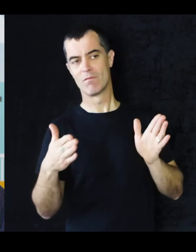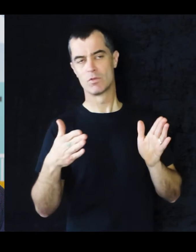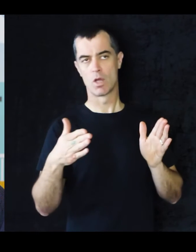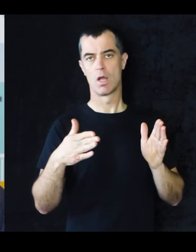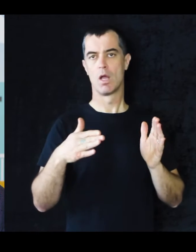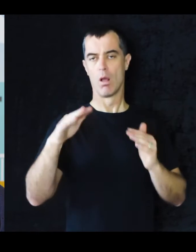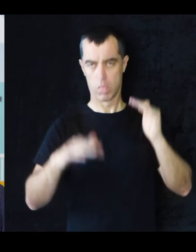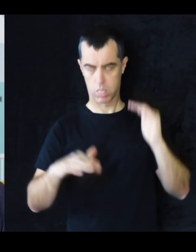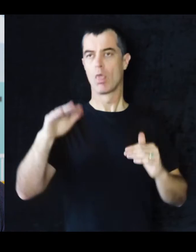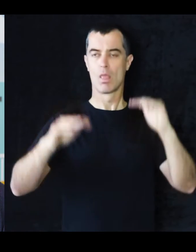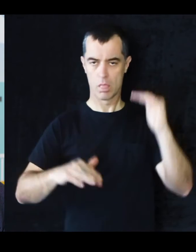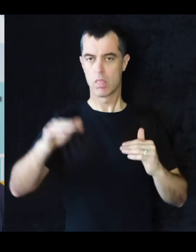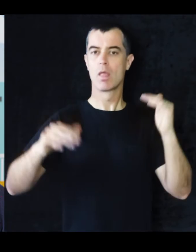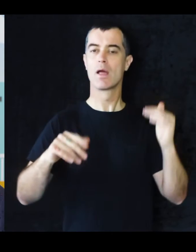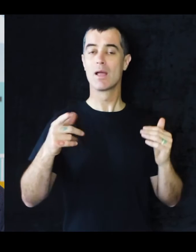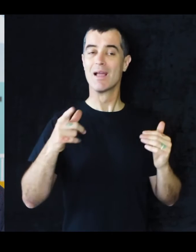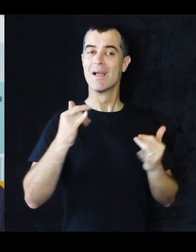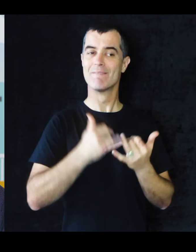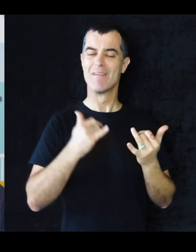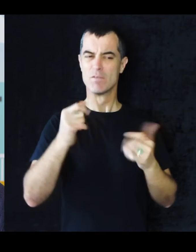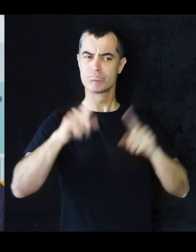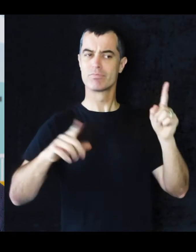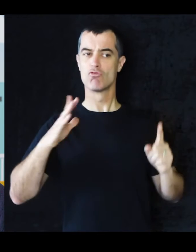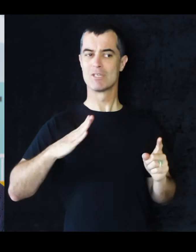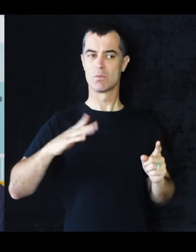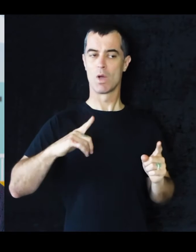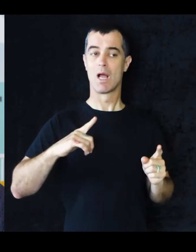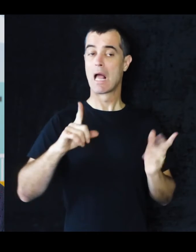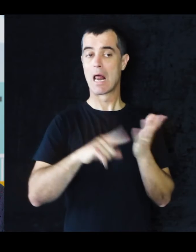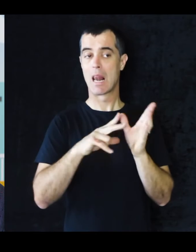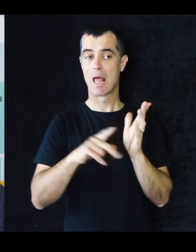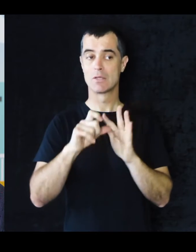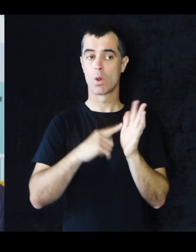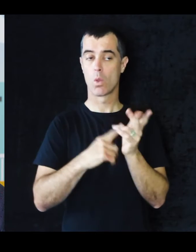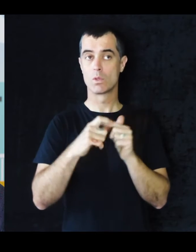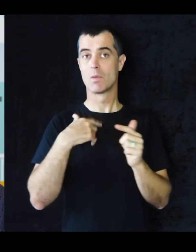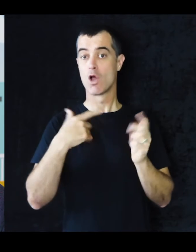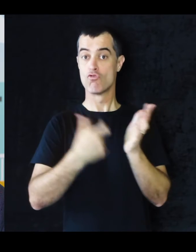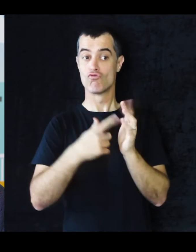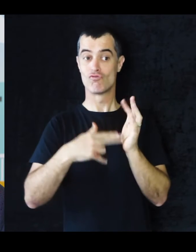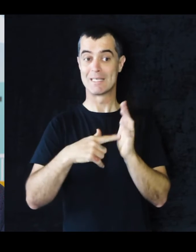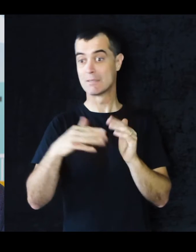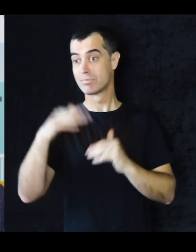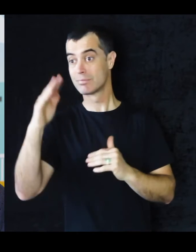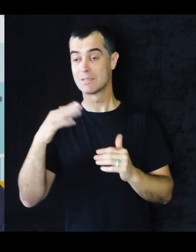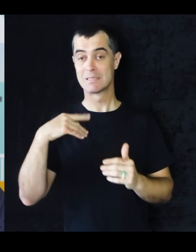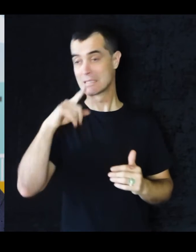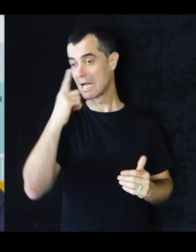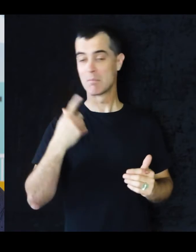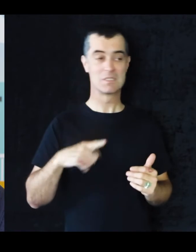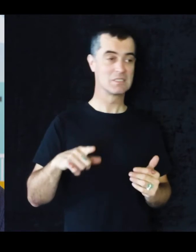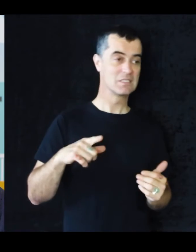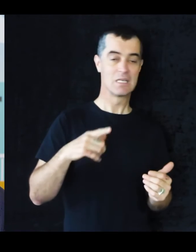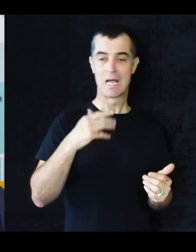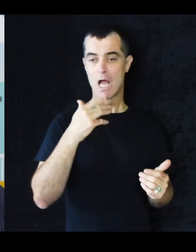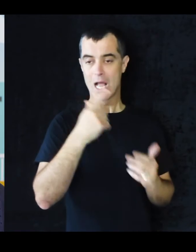have to move because a landlord wants to sell. There's various reasons. A landlord might want to put the rent up, but they can't do it with the current tenant because you can